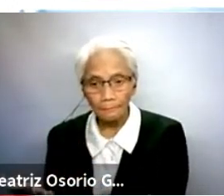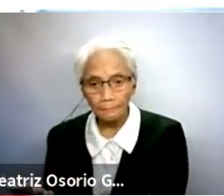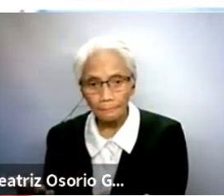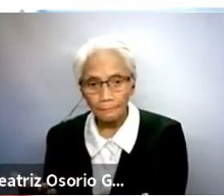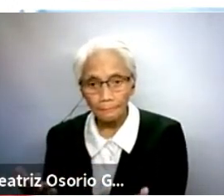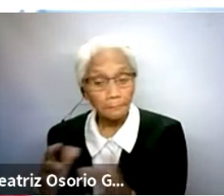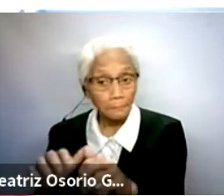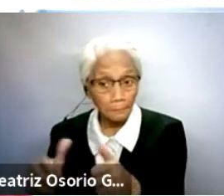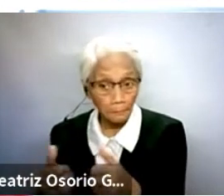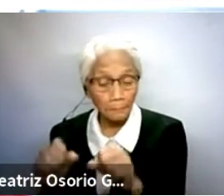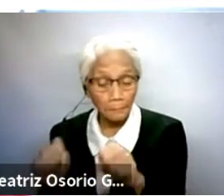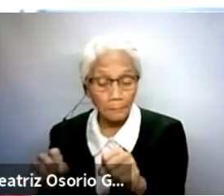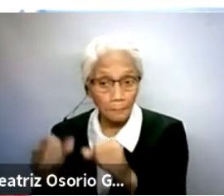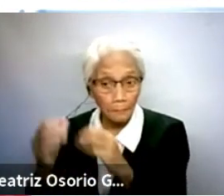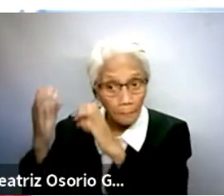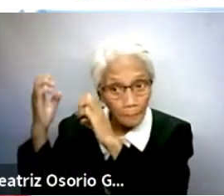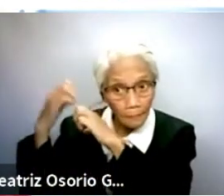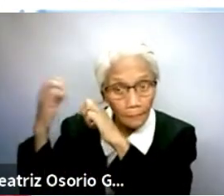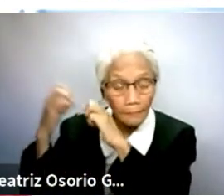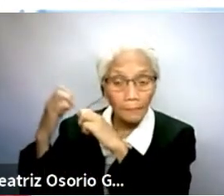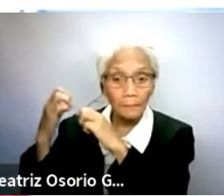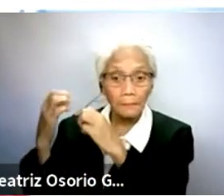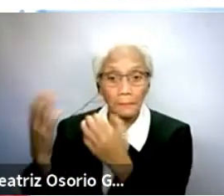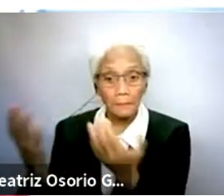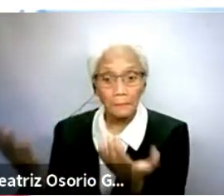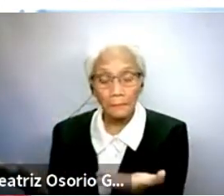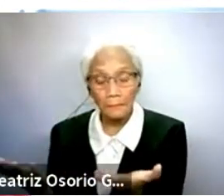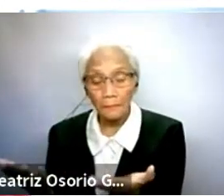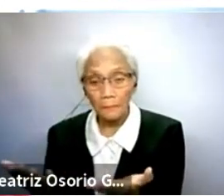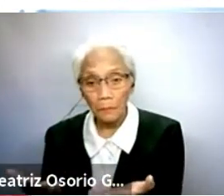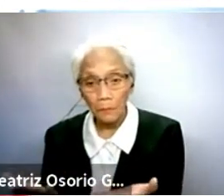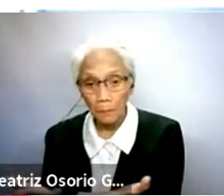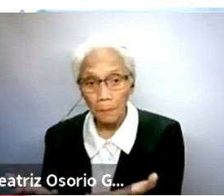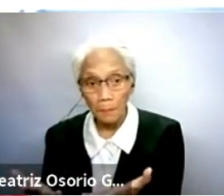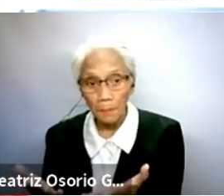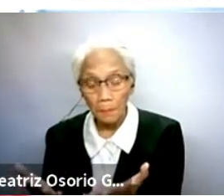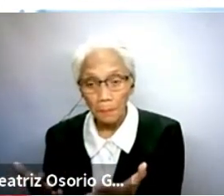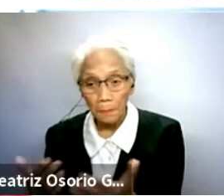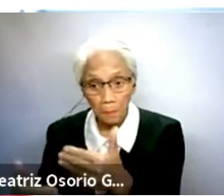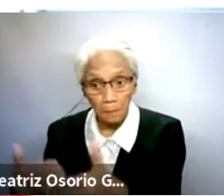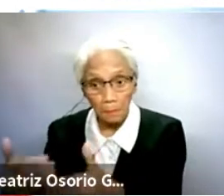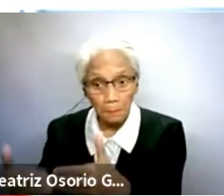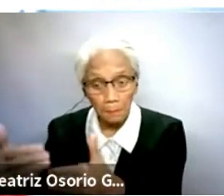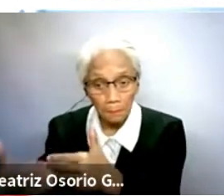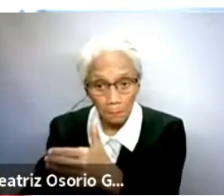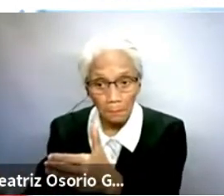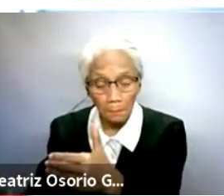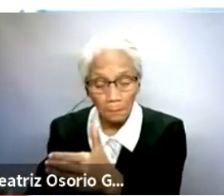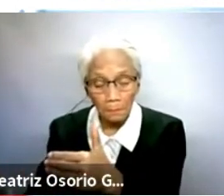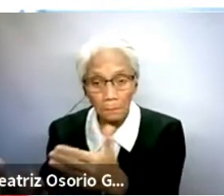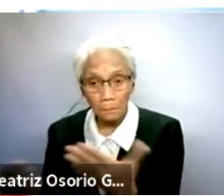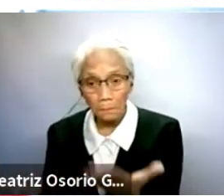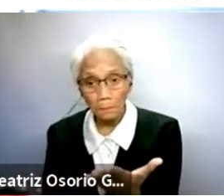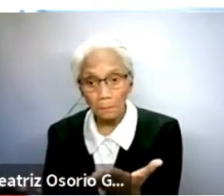how can we expect this will be taken into serious condition by our government and in